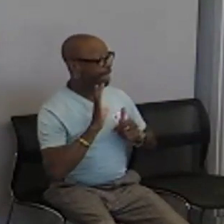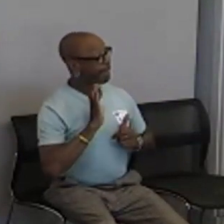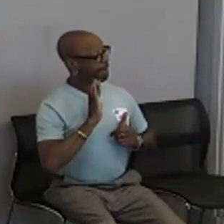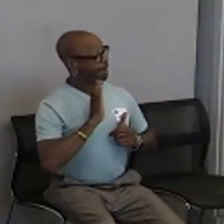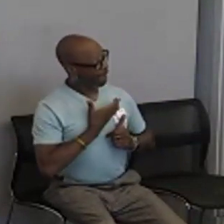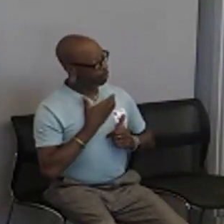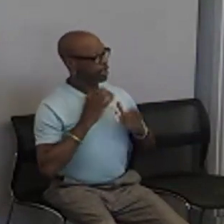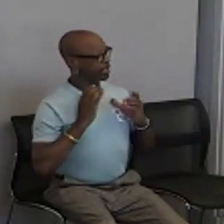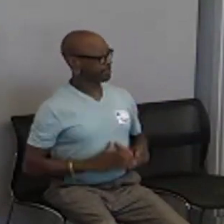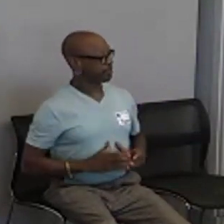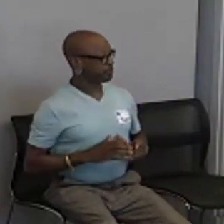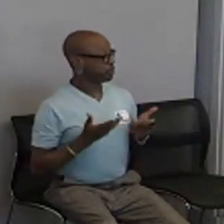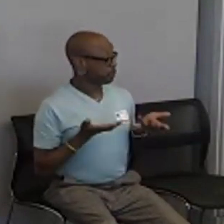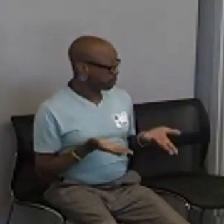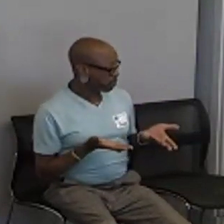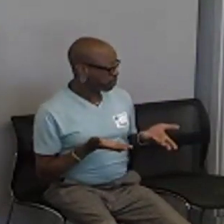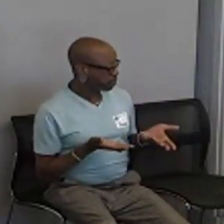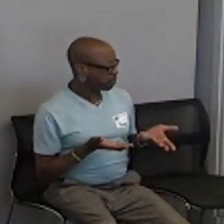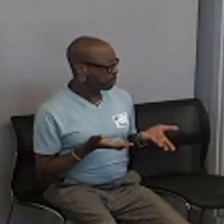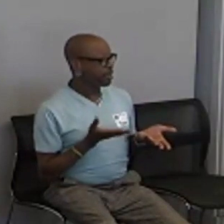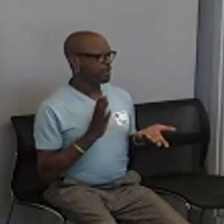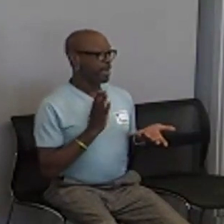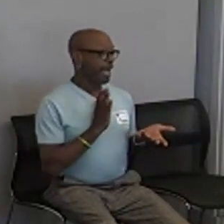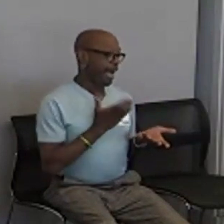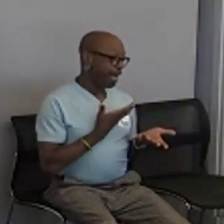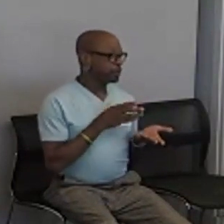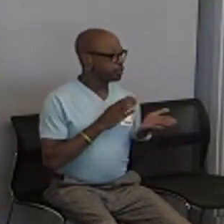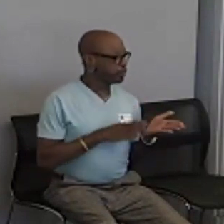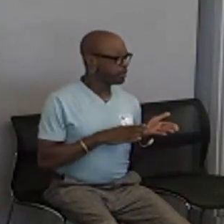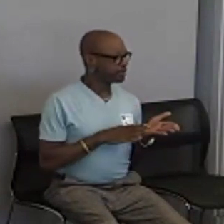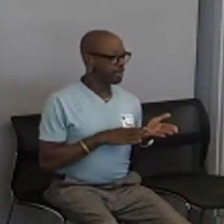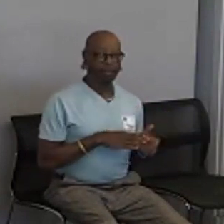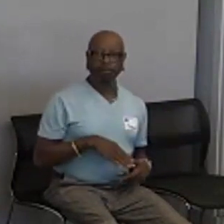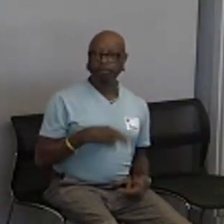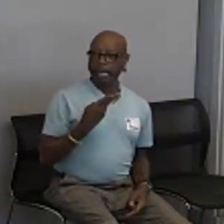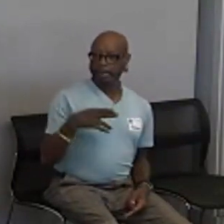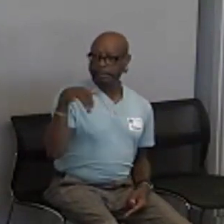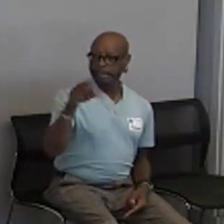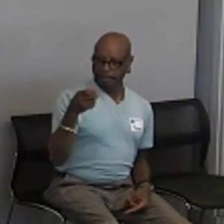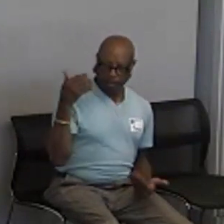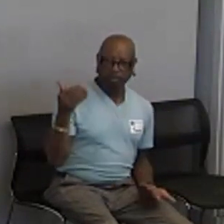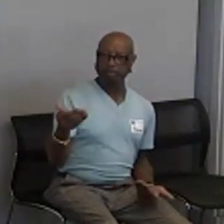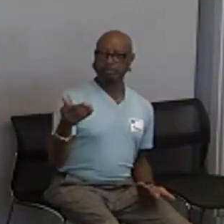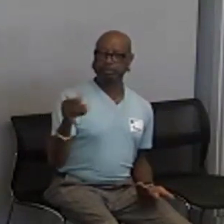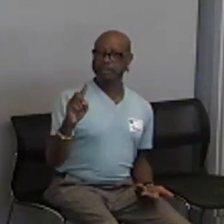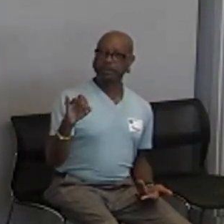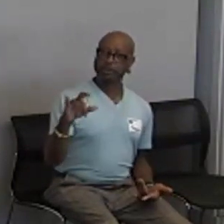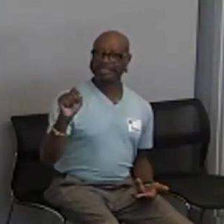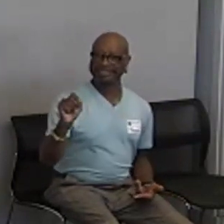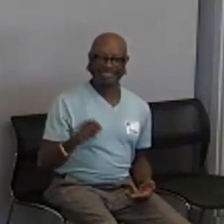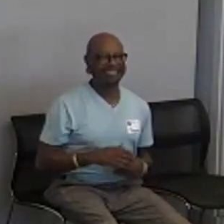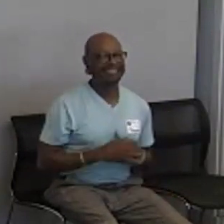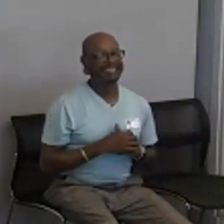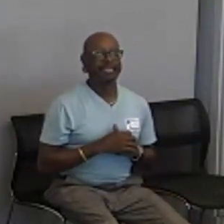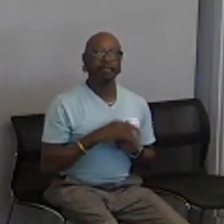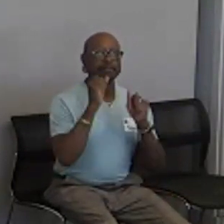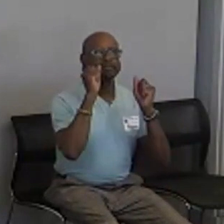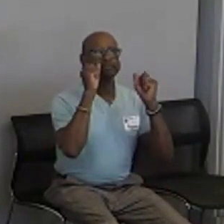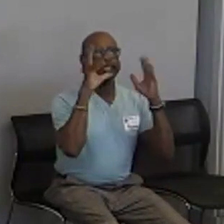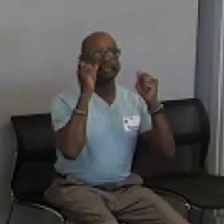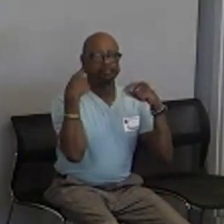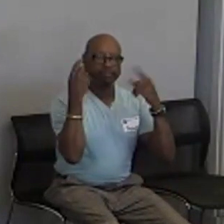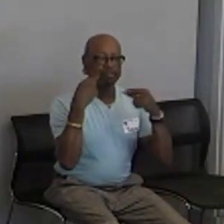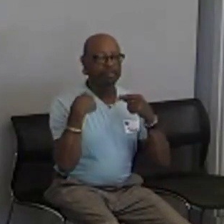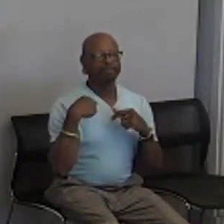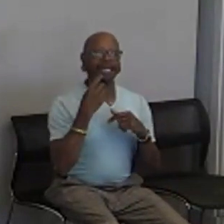our customers, for our clients, for our students? And I was like, hell yeah, let's do that. And it was amazing. The LightHouse